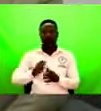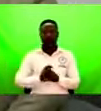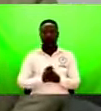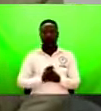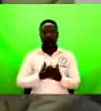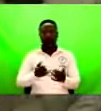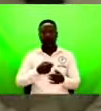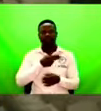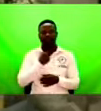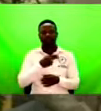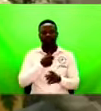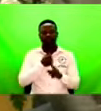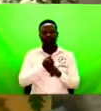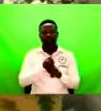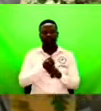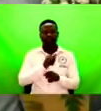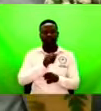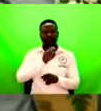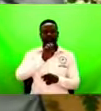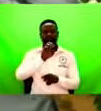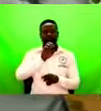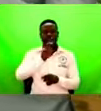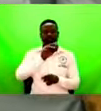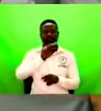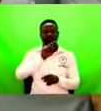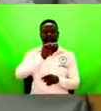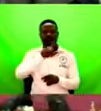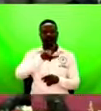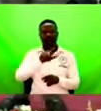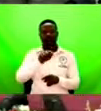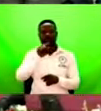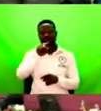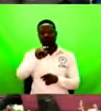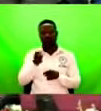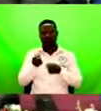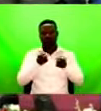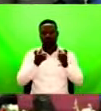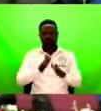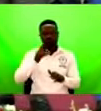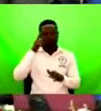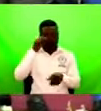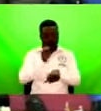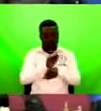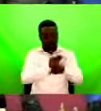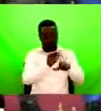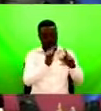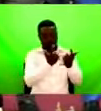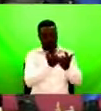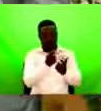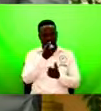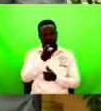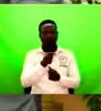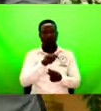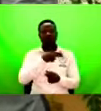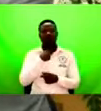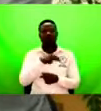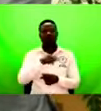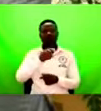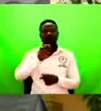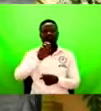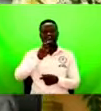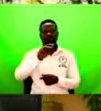This is Pastor Emmanuel Kenny. He is the coordinator for the Workers Guild, Pastor Emmanuel